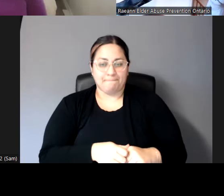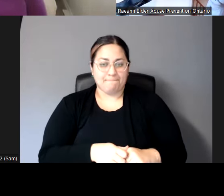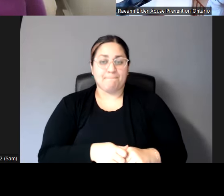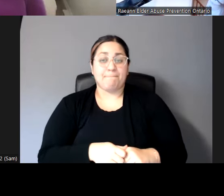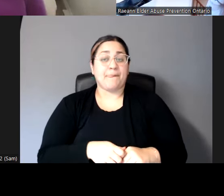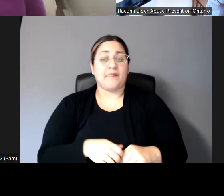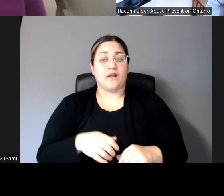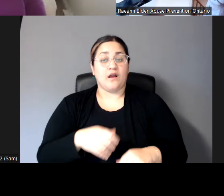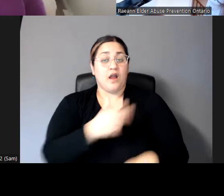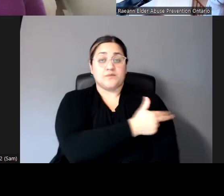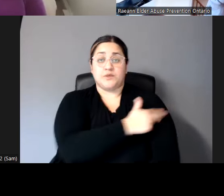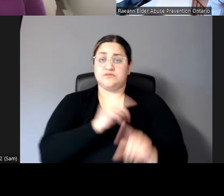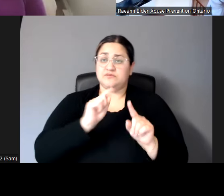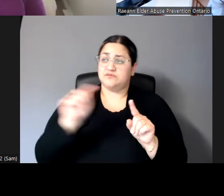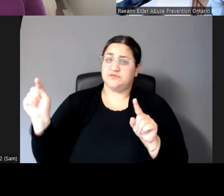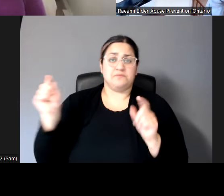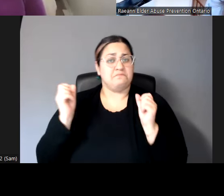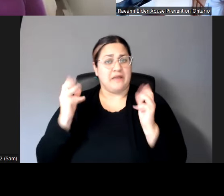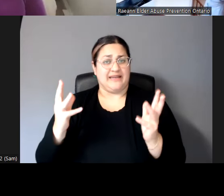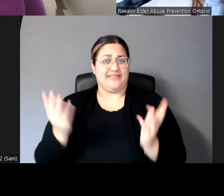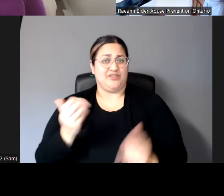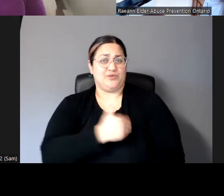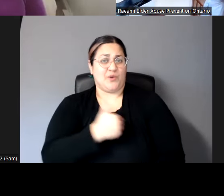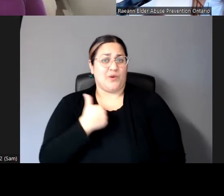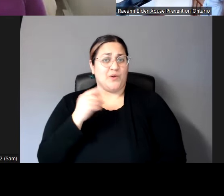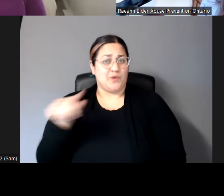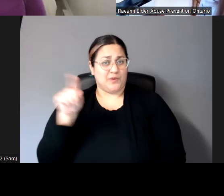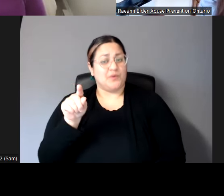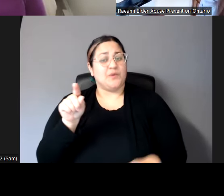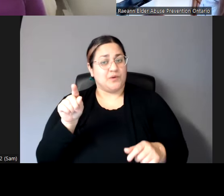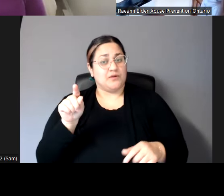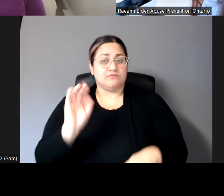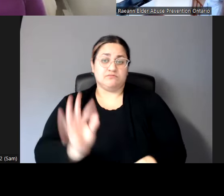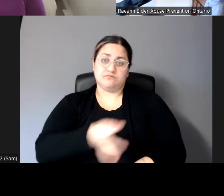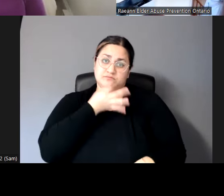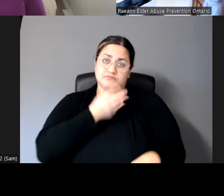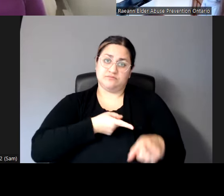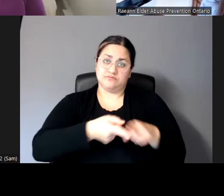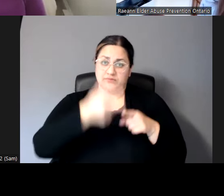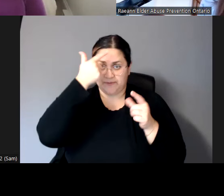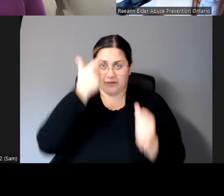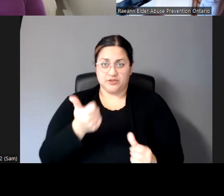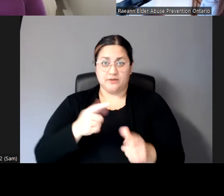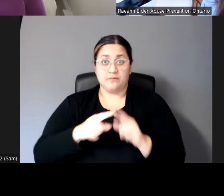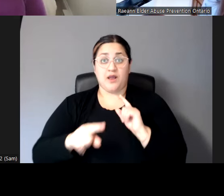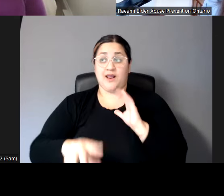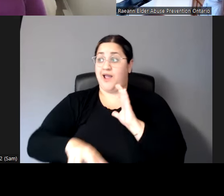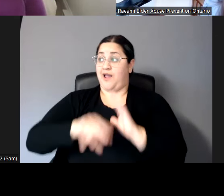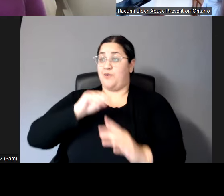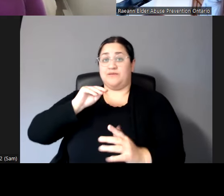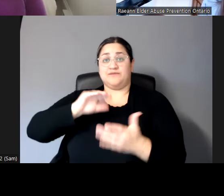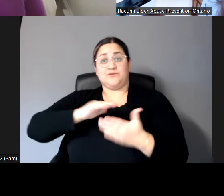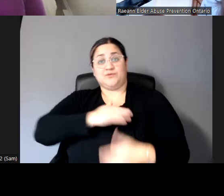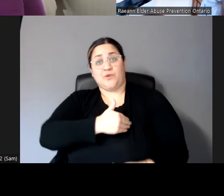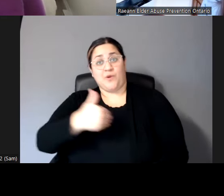UHN. There are a number of centers in Toronto that are specialists in this area, but if you live in Sioux Lookout, that's